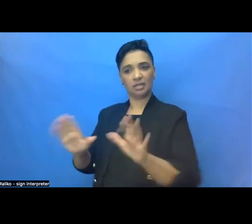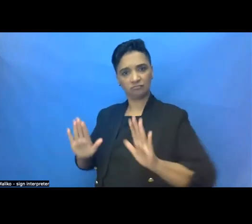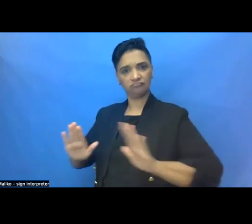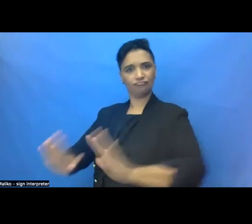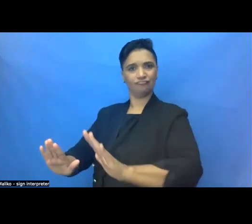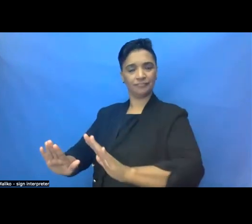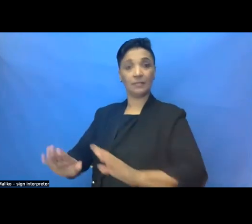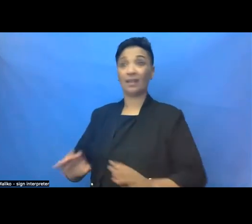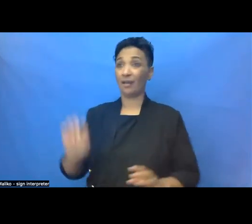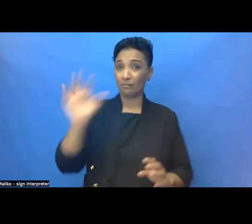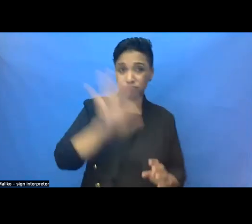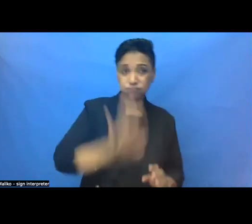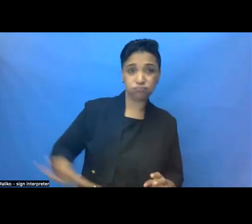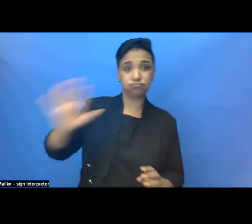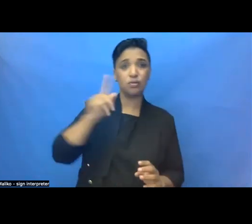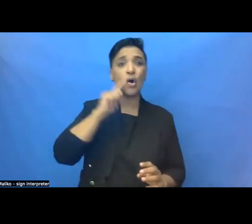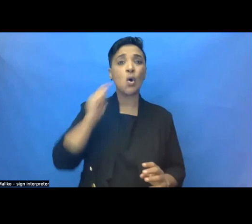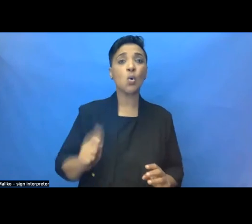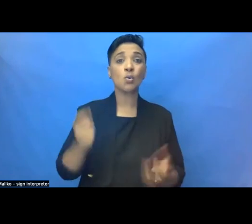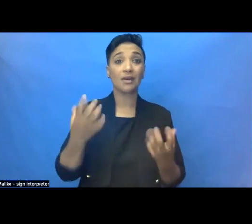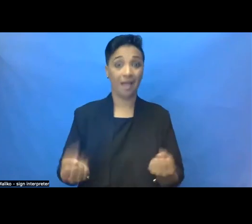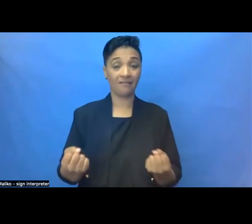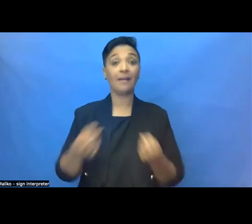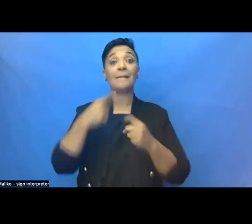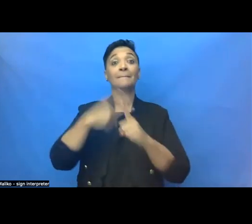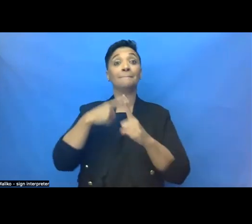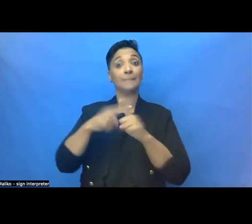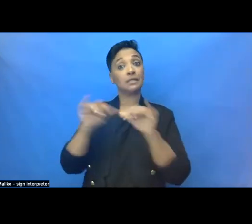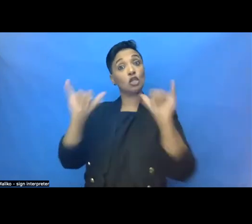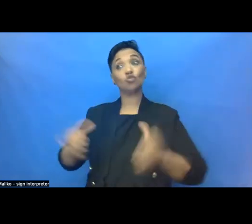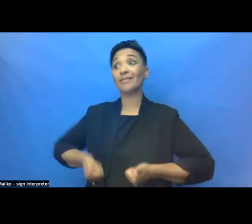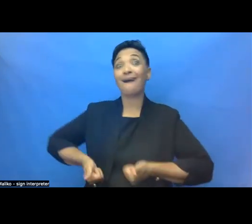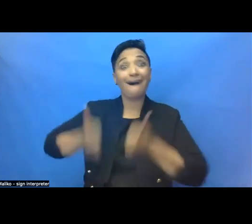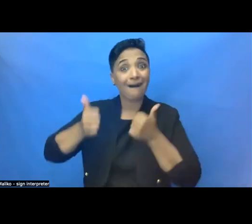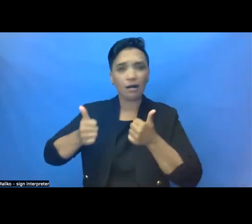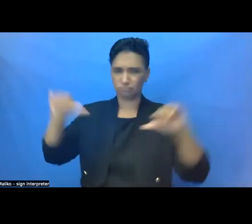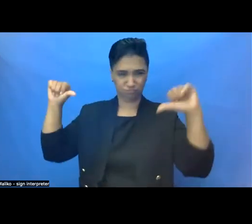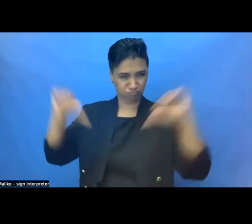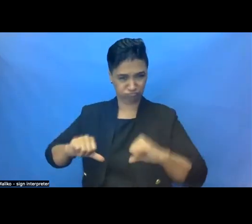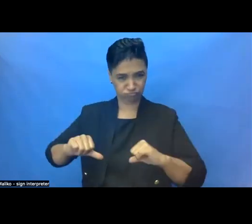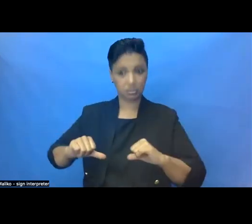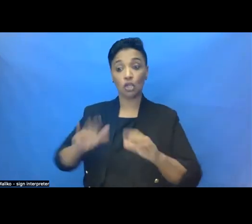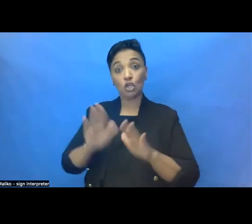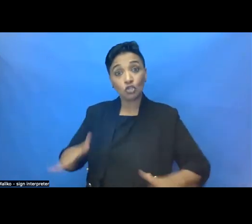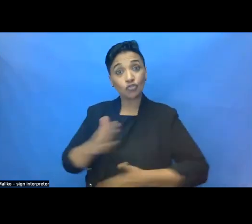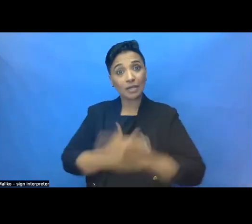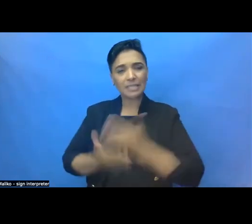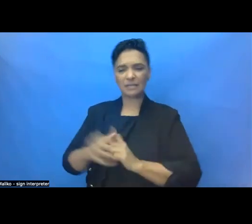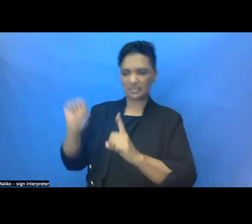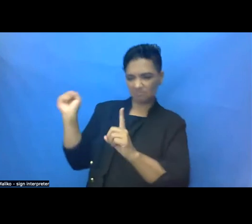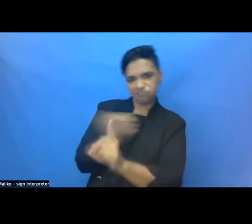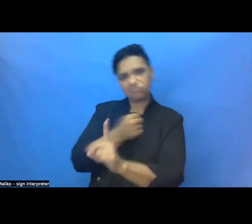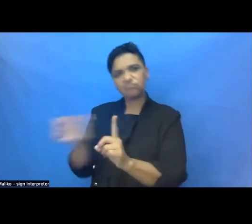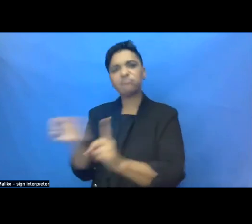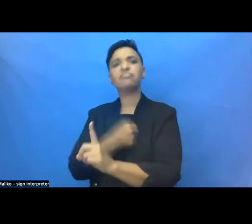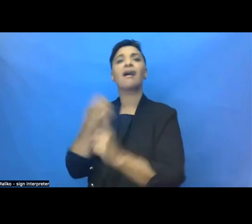country, including about the poor condition in institutions and reports of abuse and exploitation of children with disabilities there